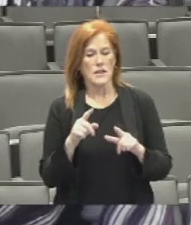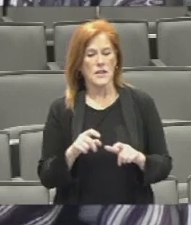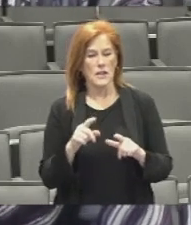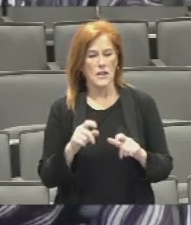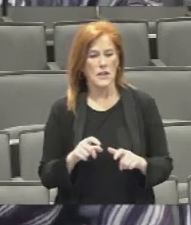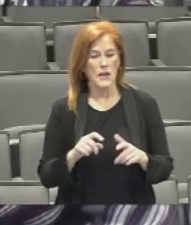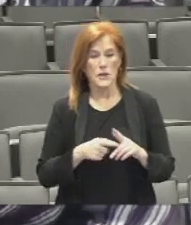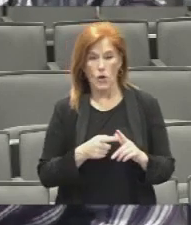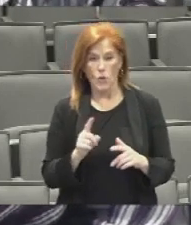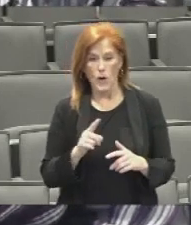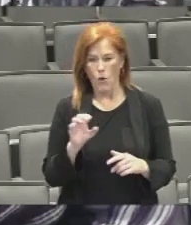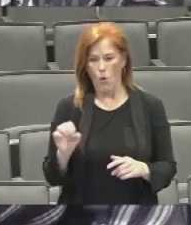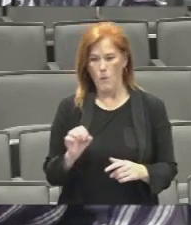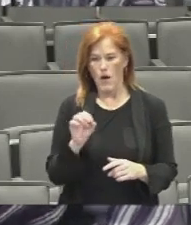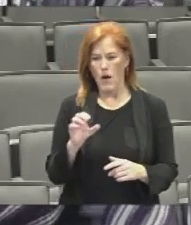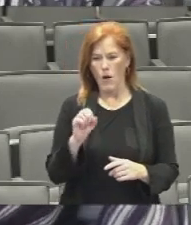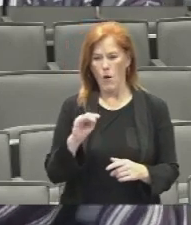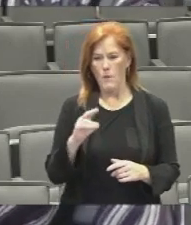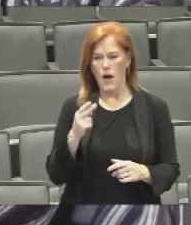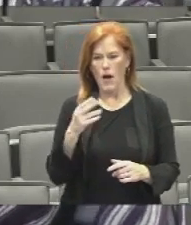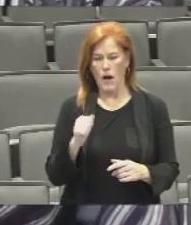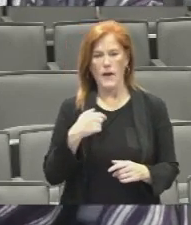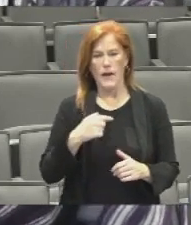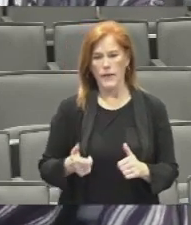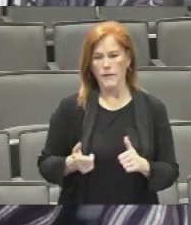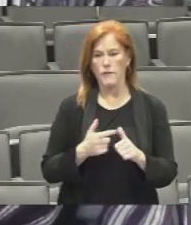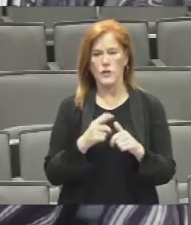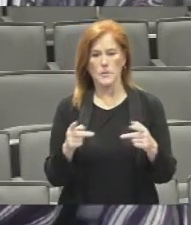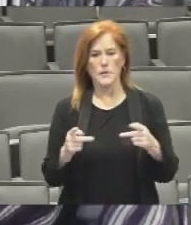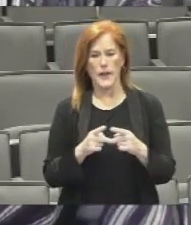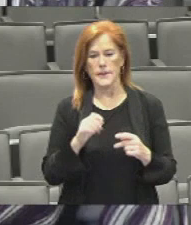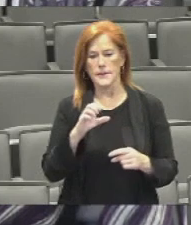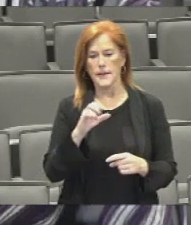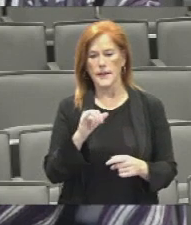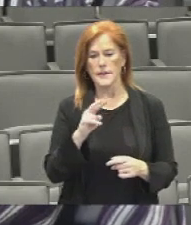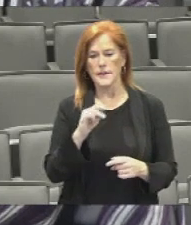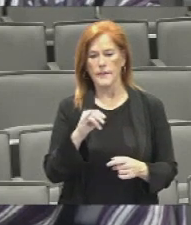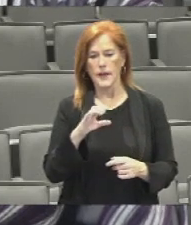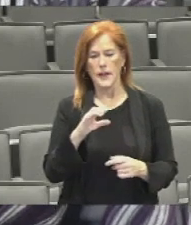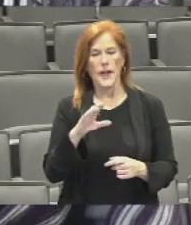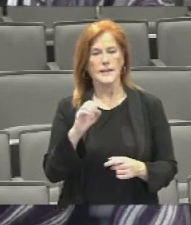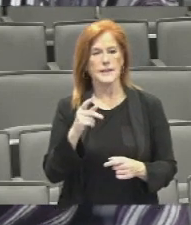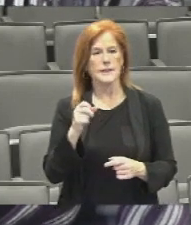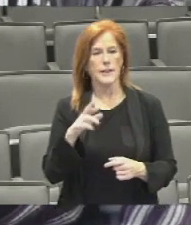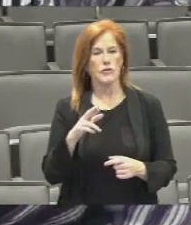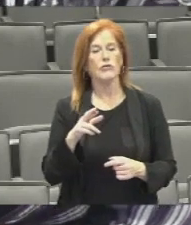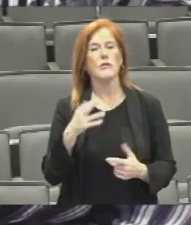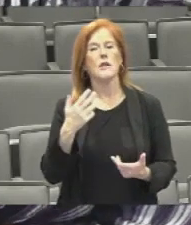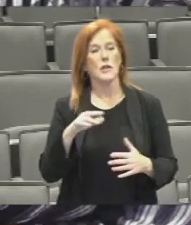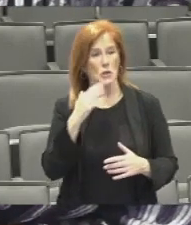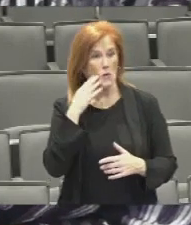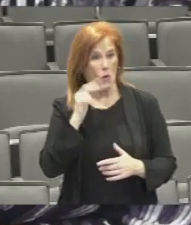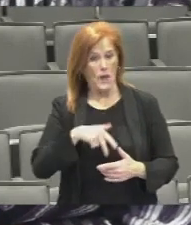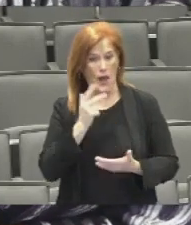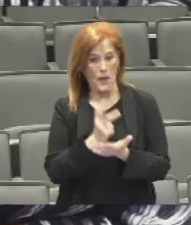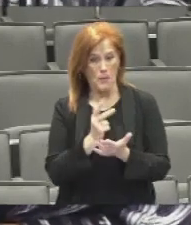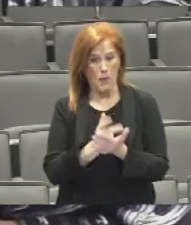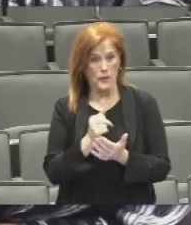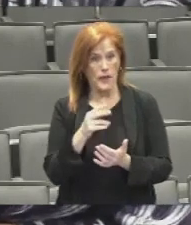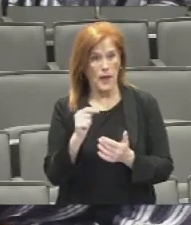Started in Omaha. Omaha had the first site at the Civic Center, and you have heard about it at the parking lot. So